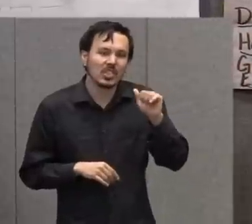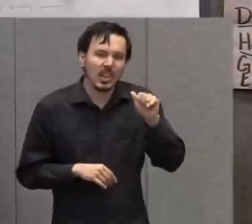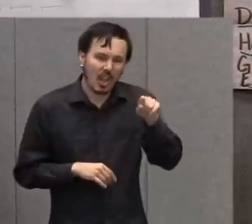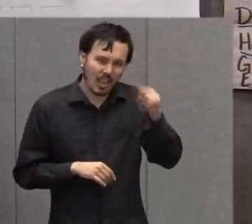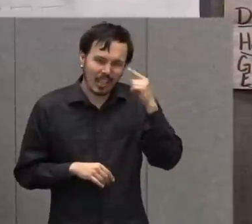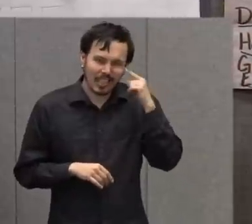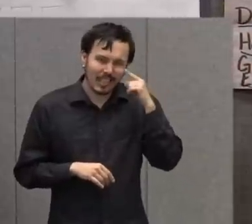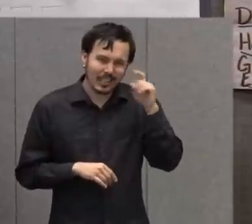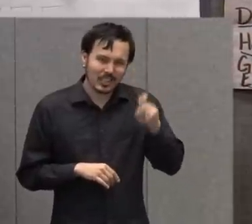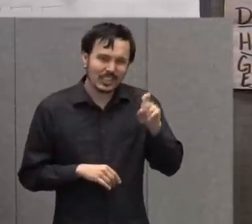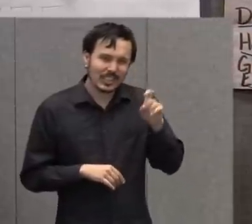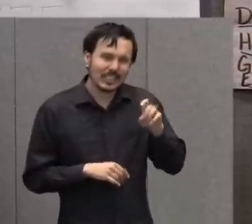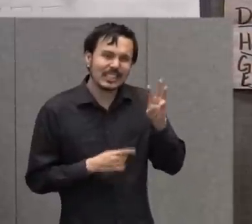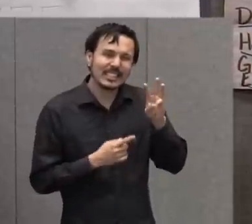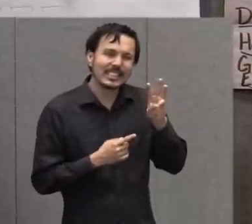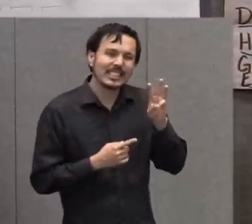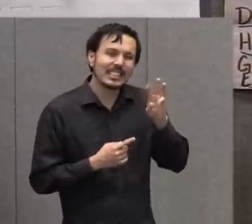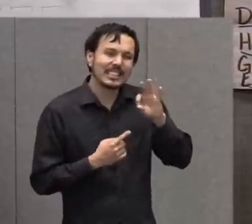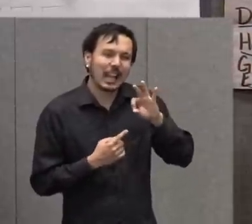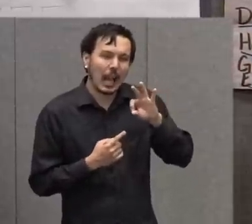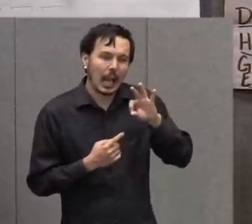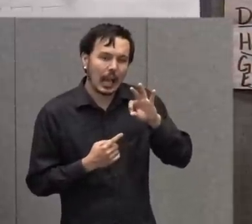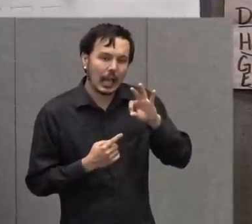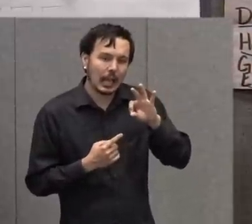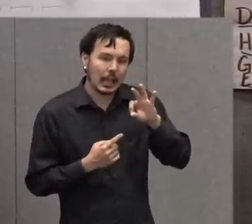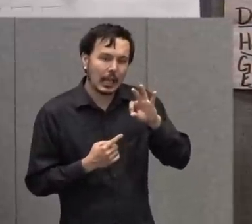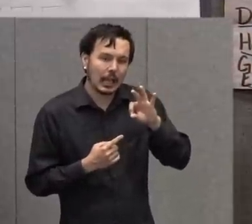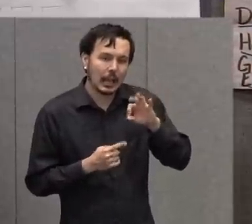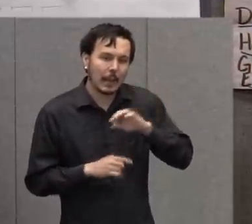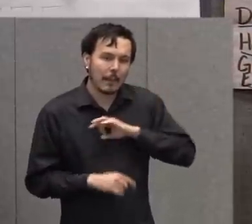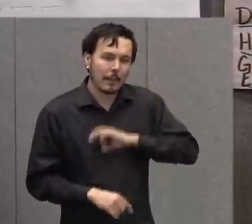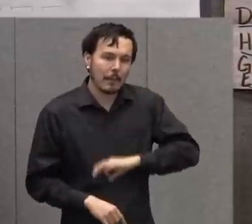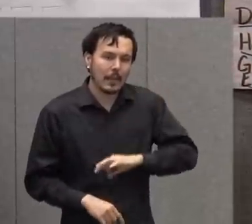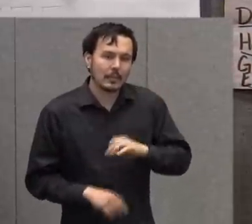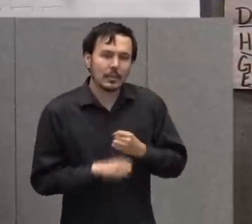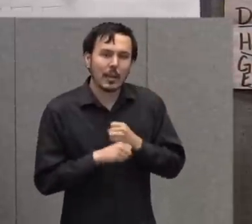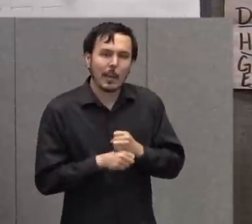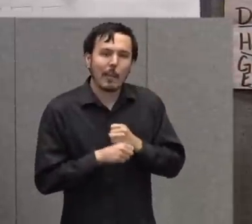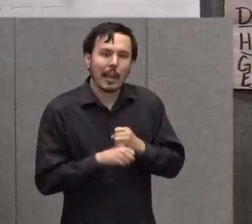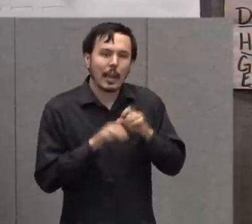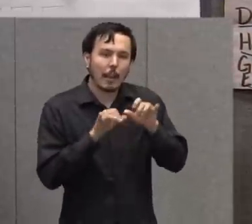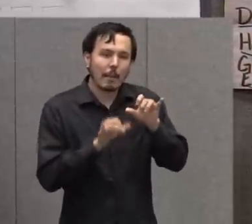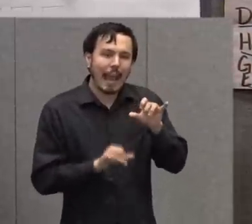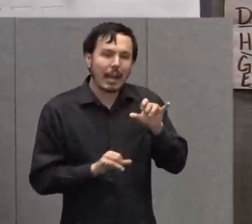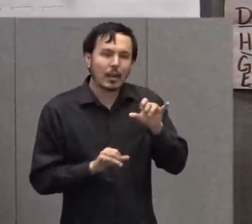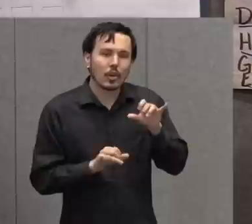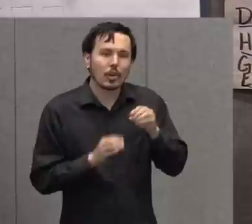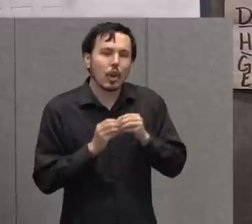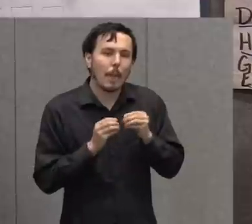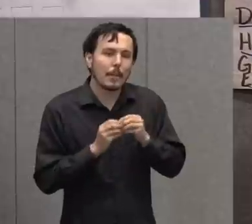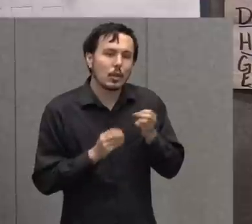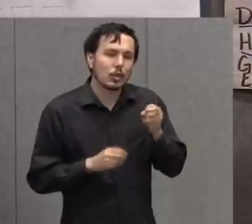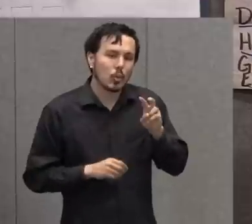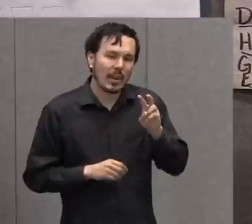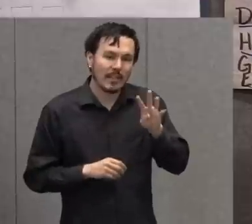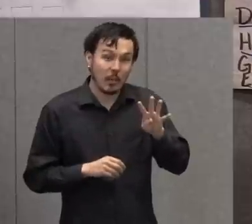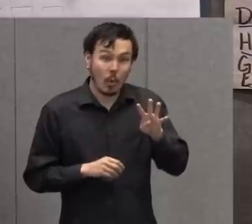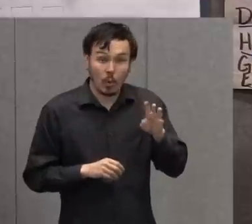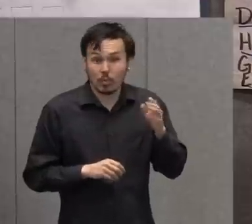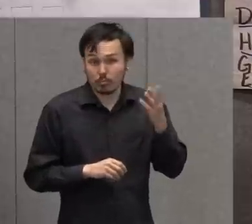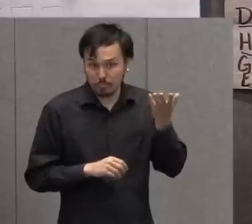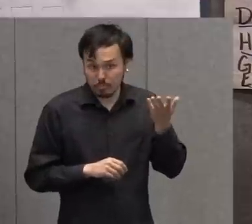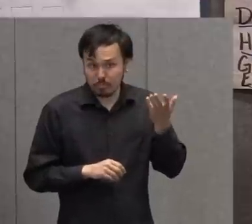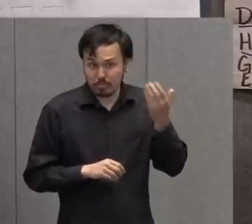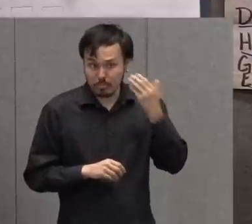needs 69 buttons in all to make pattern 24. How do you know that she